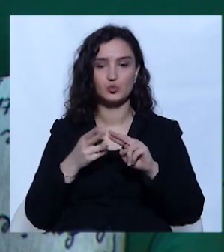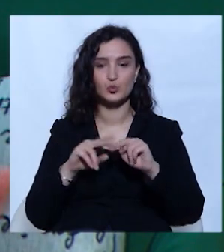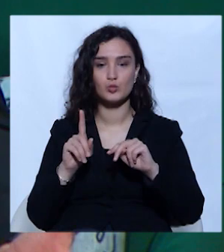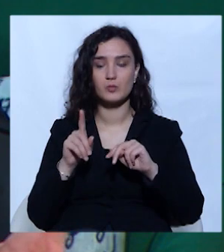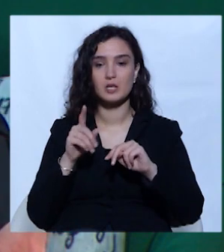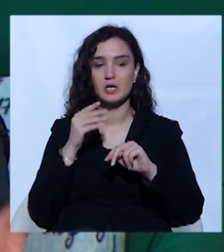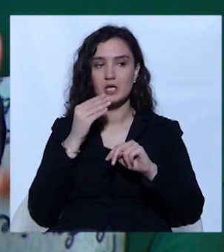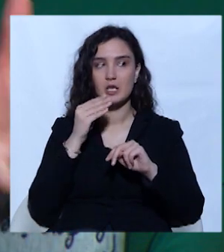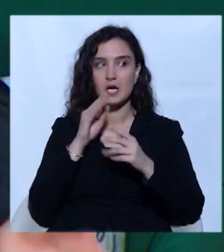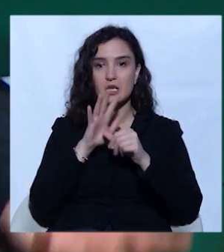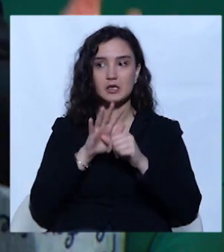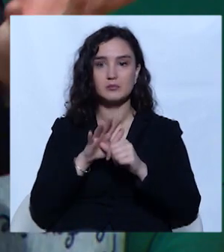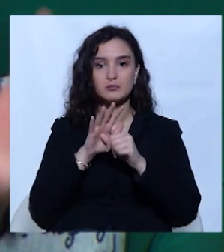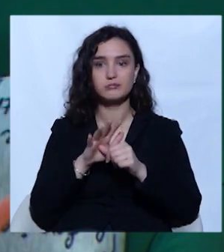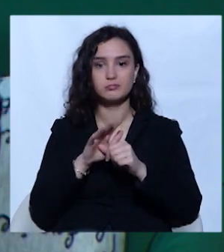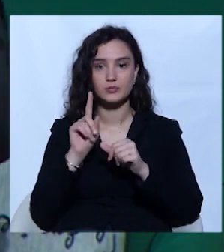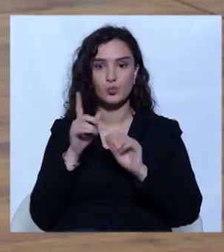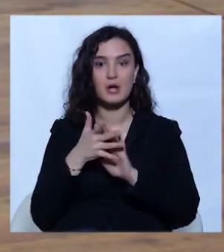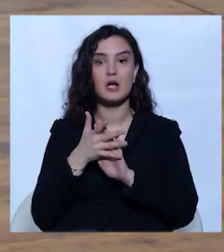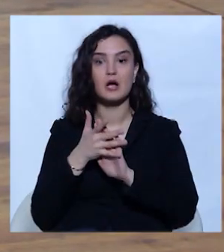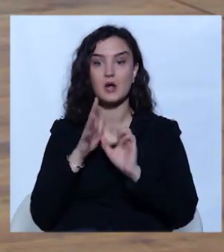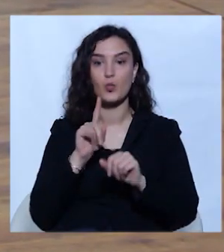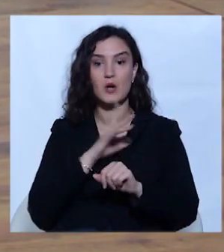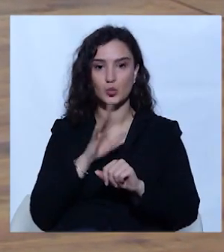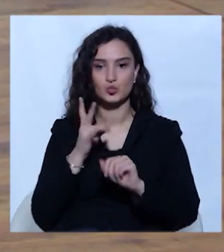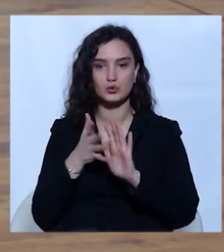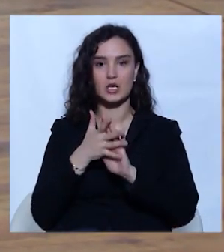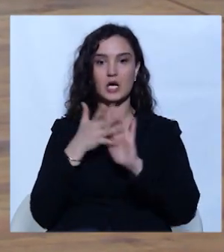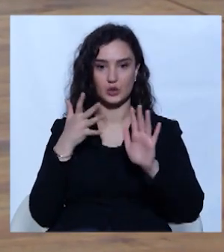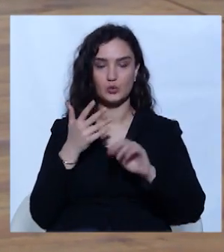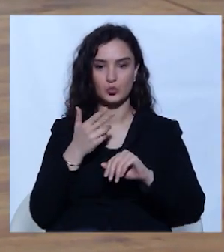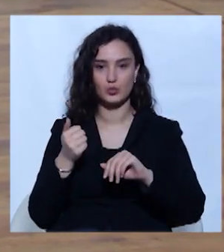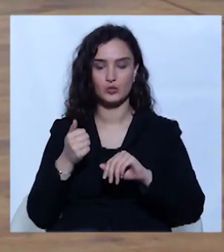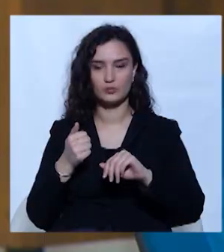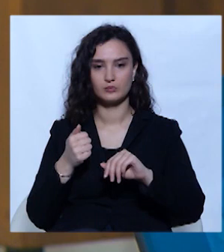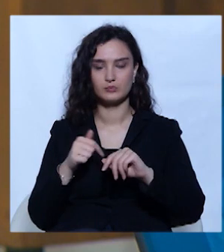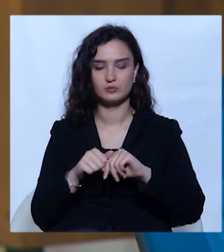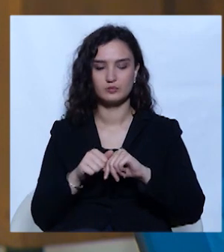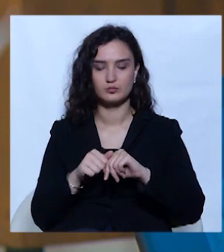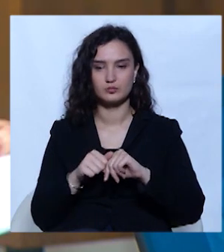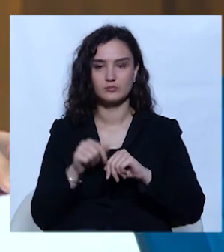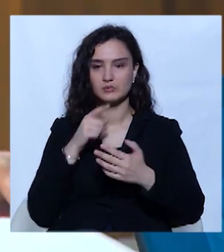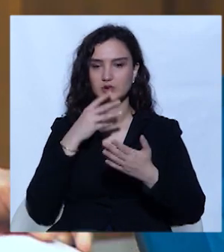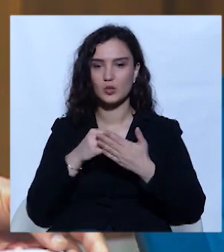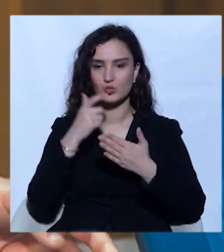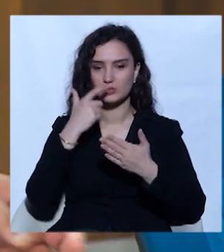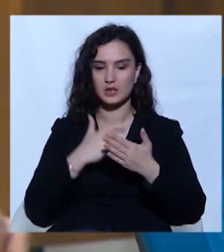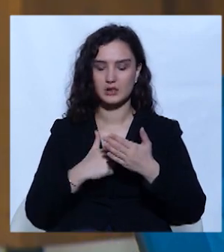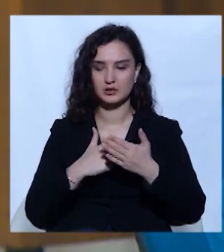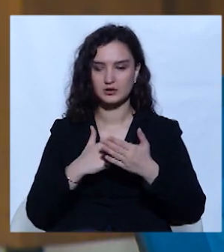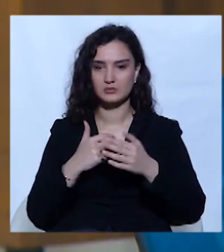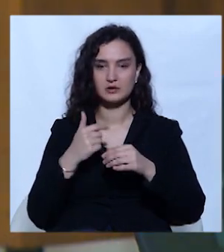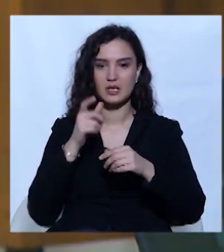best way to help a bully is to understand to him. Understand them. Yeah. And literature works well for that, to put yourself in the shoes of